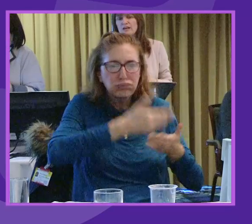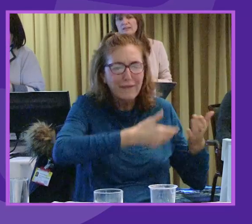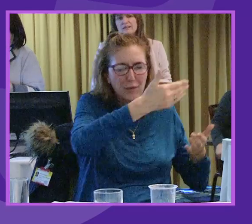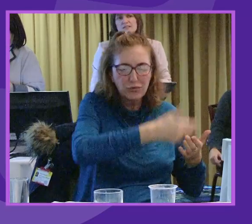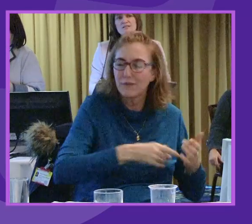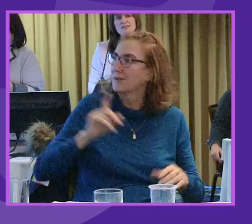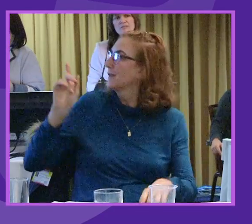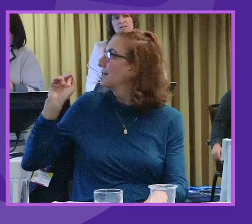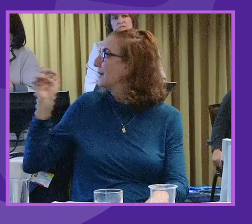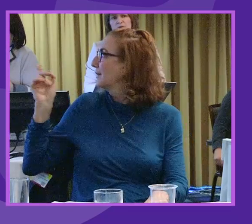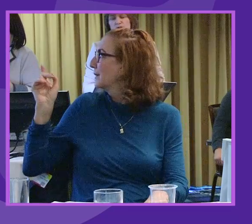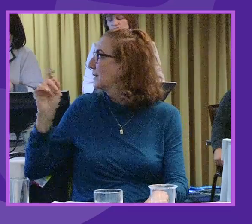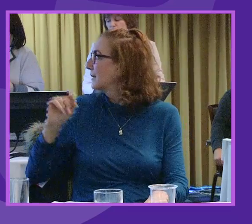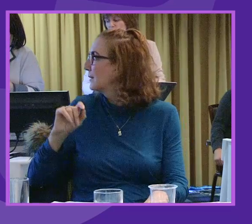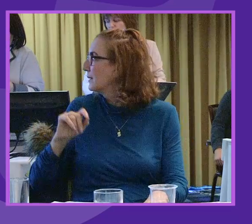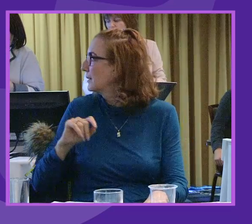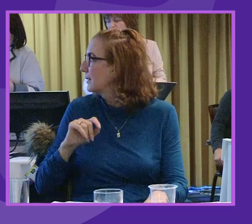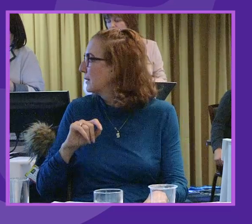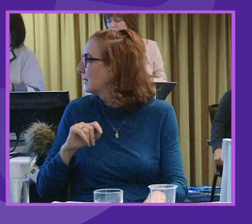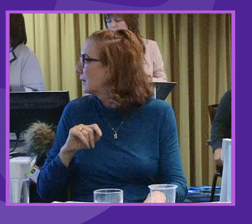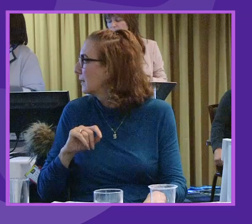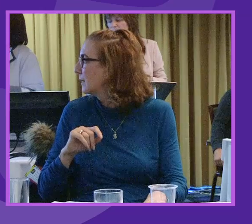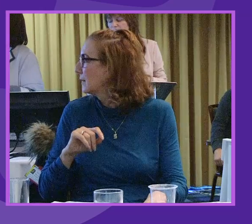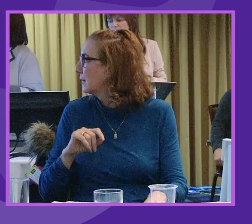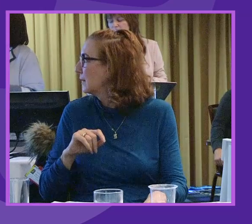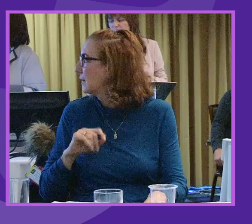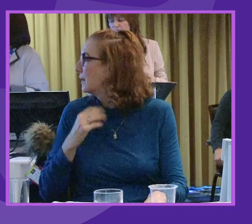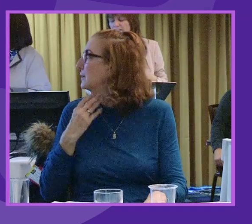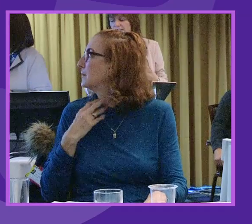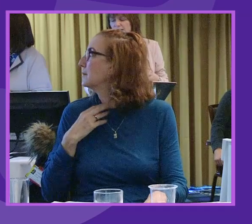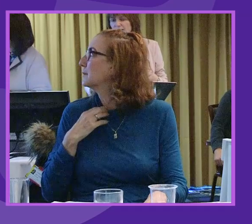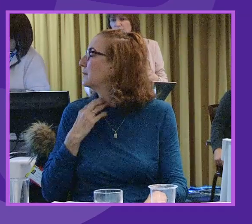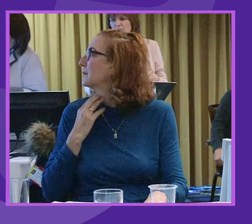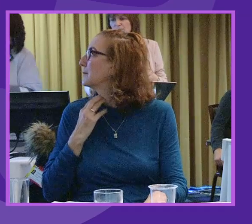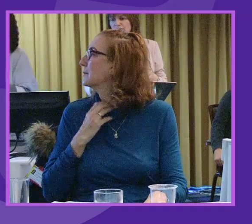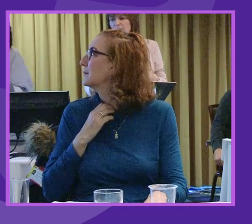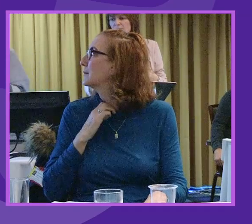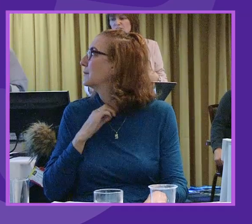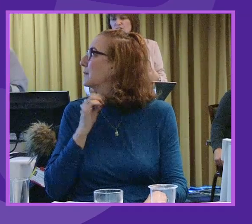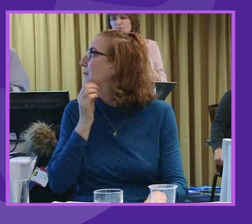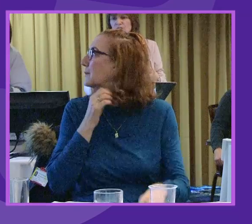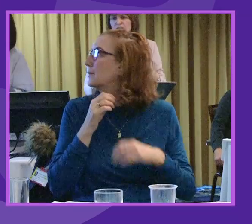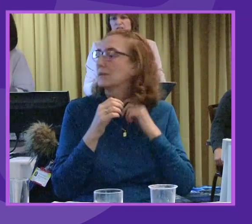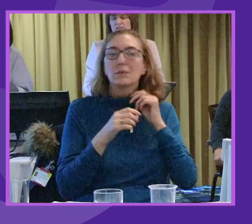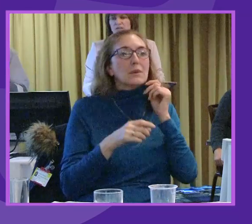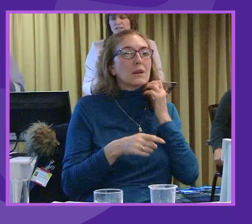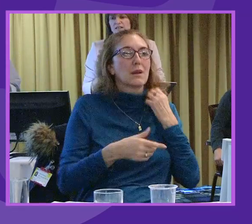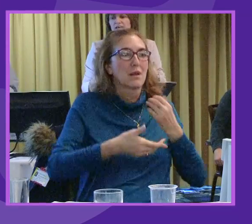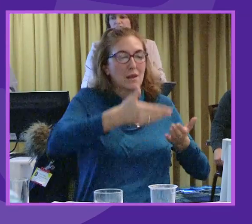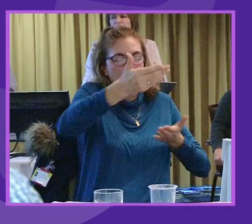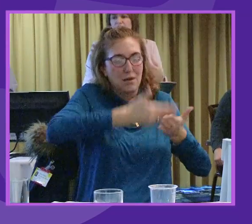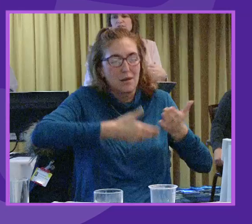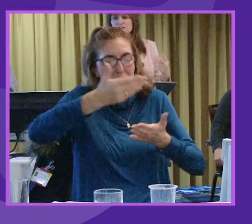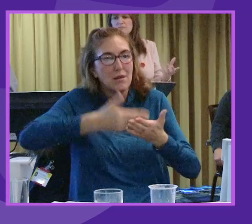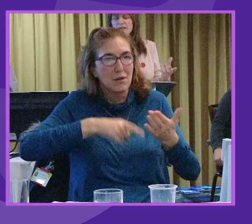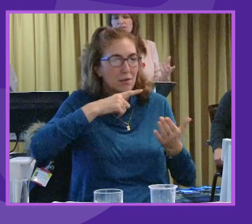and briefing papers, and these are 2 that are linked to peer support. And really what the